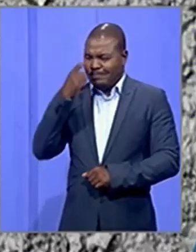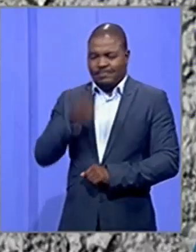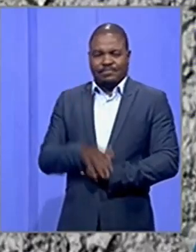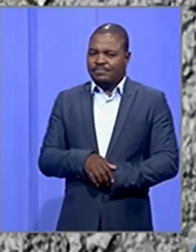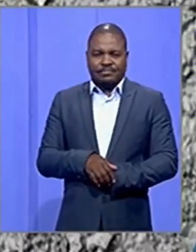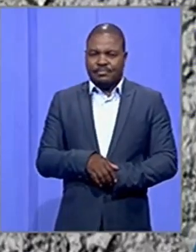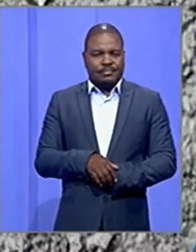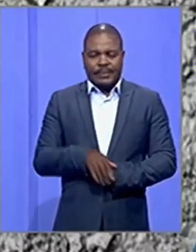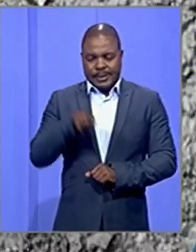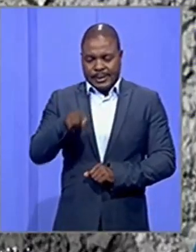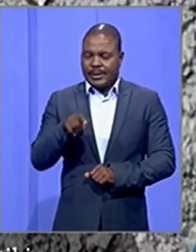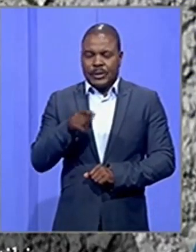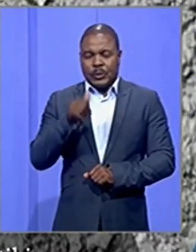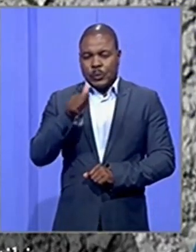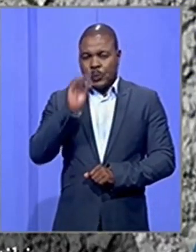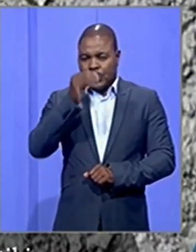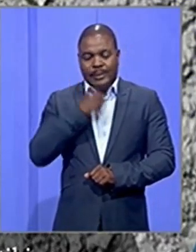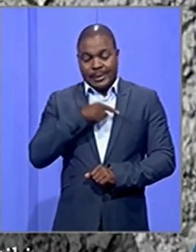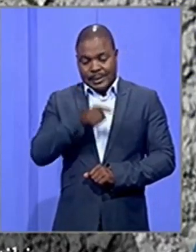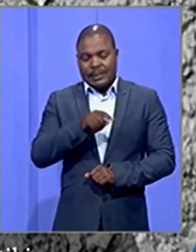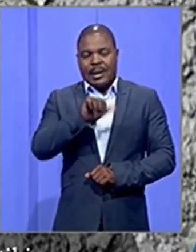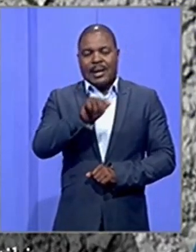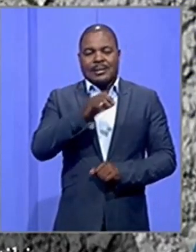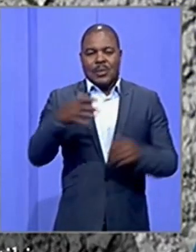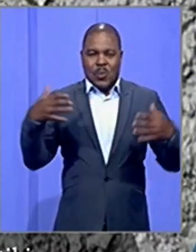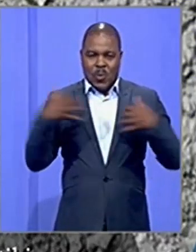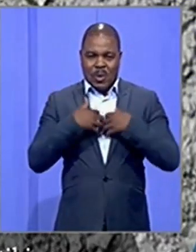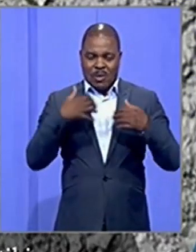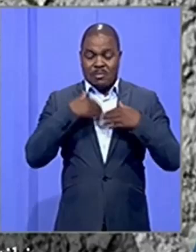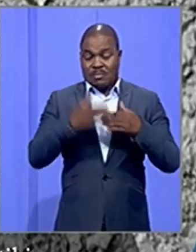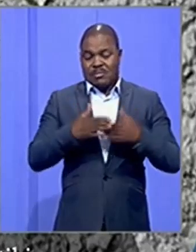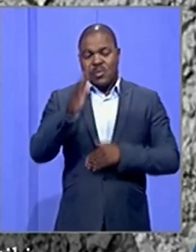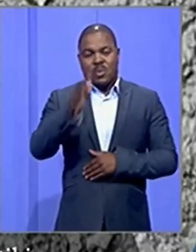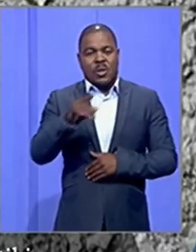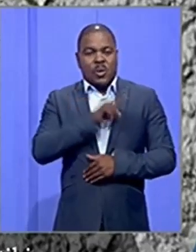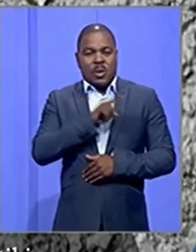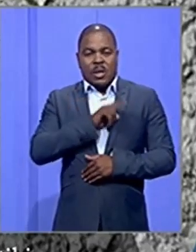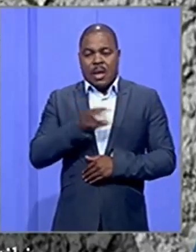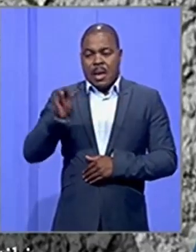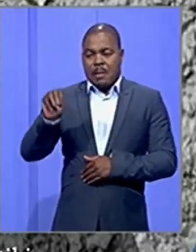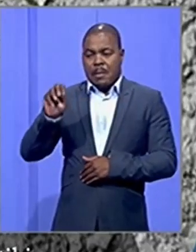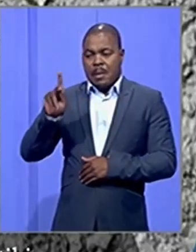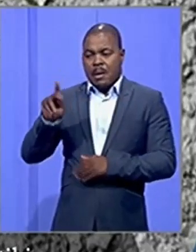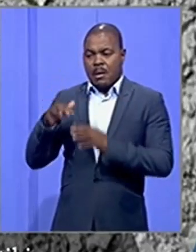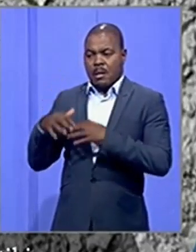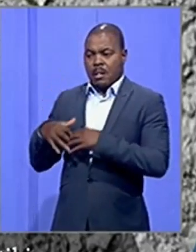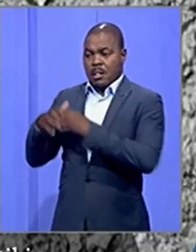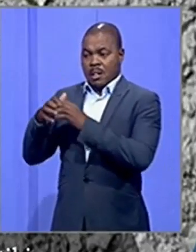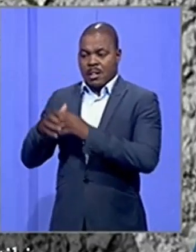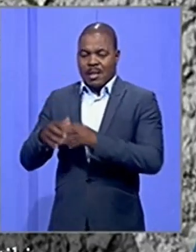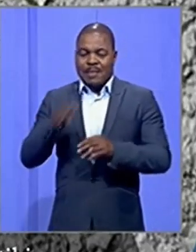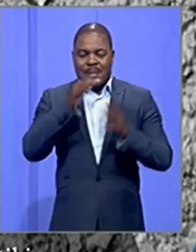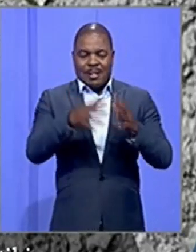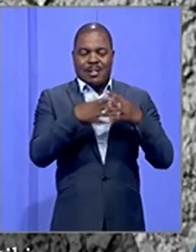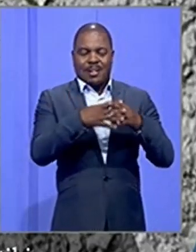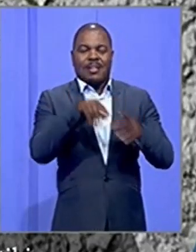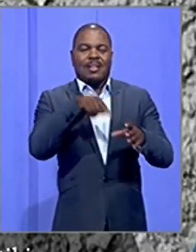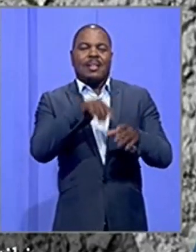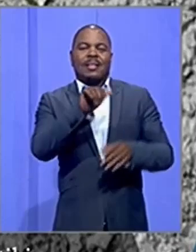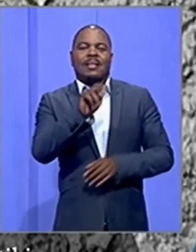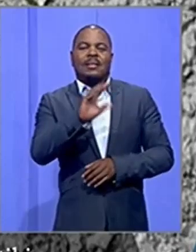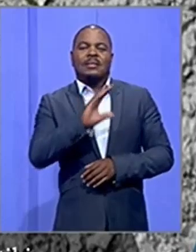tloba boroko o mokga ona wa the African National Congress ho ba teng ha MK e tlisa pherekano e tlo baka pherekano ka